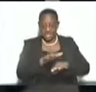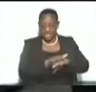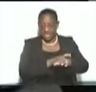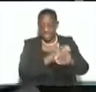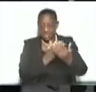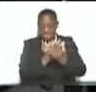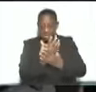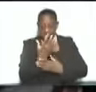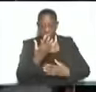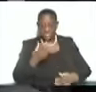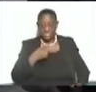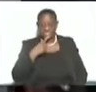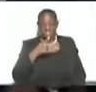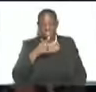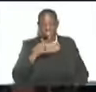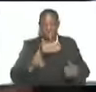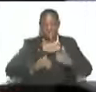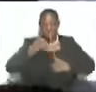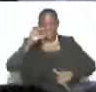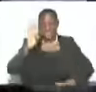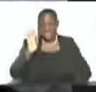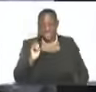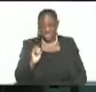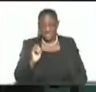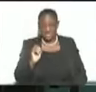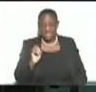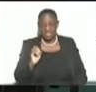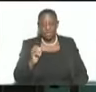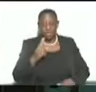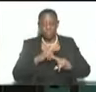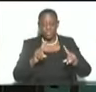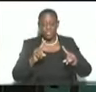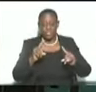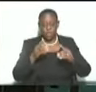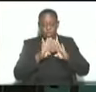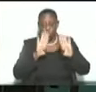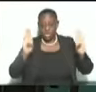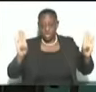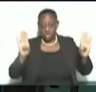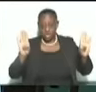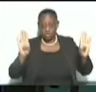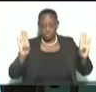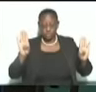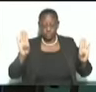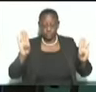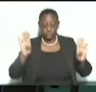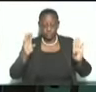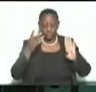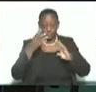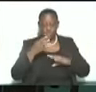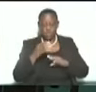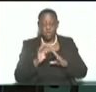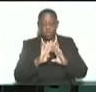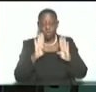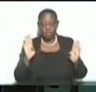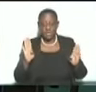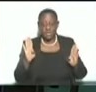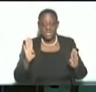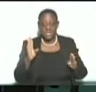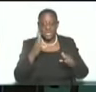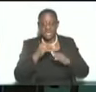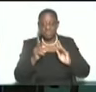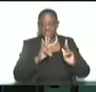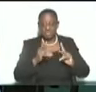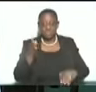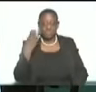It's a hot day near 90 degrees. Windows were kept open and members and those in the gallery used whatever they could to